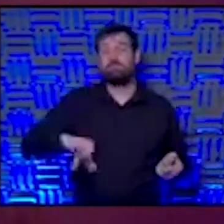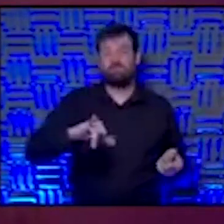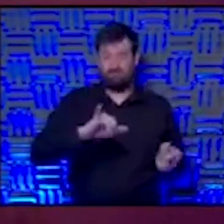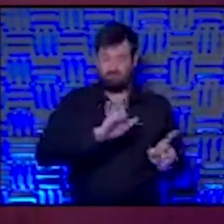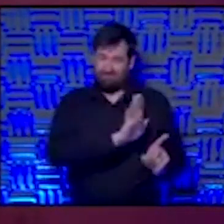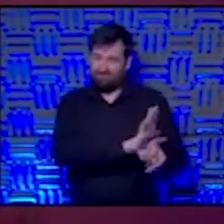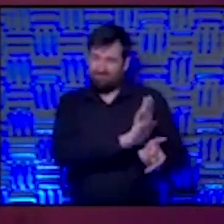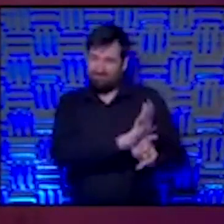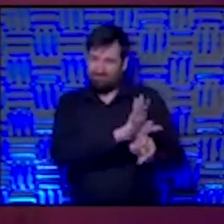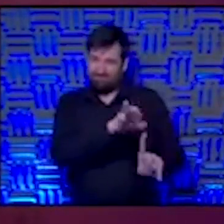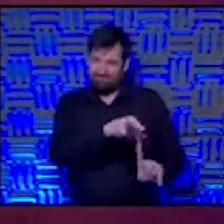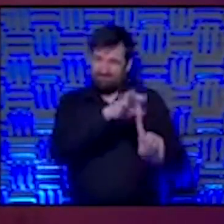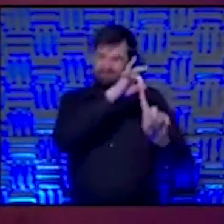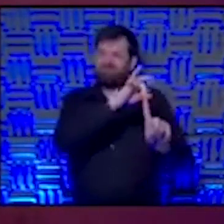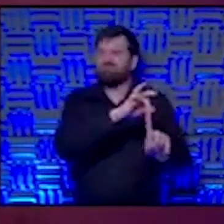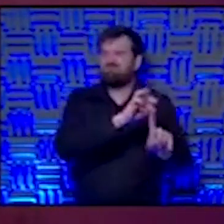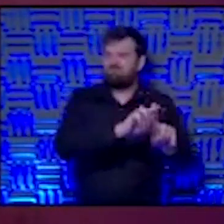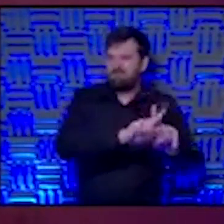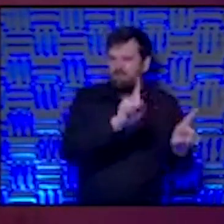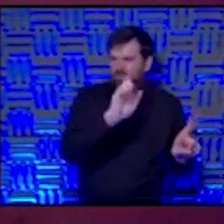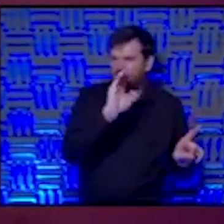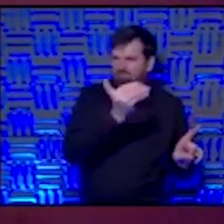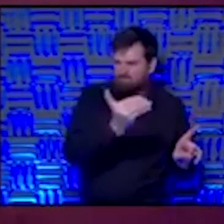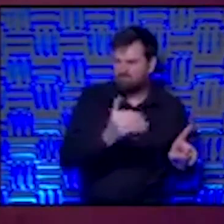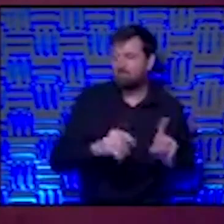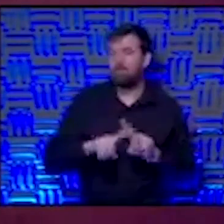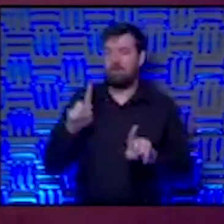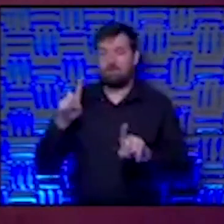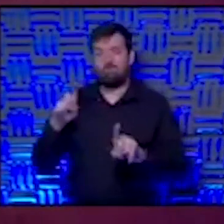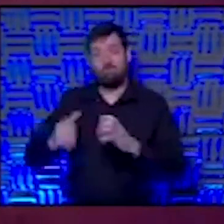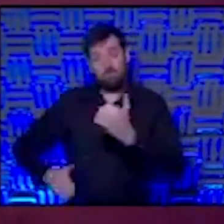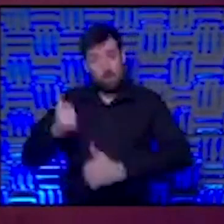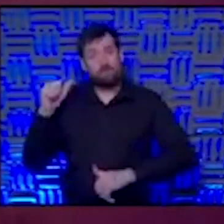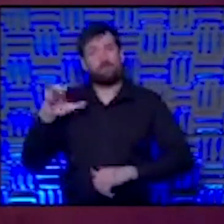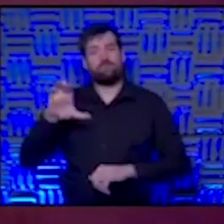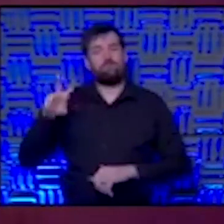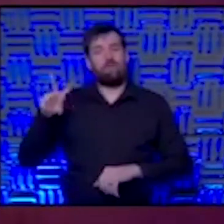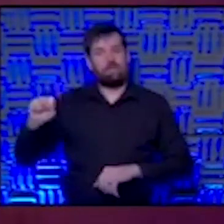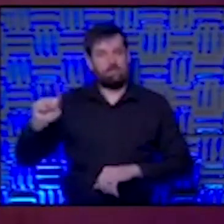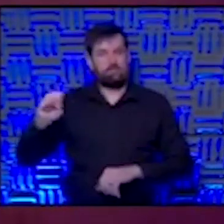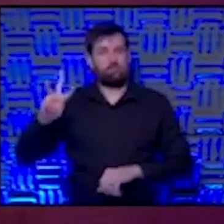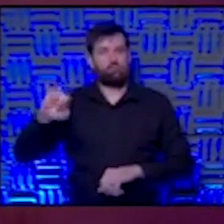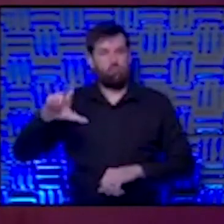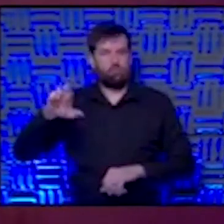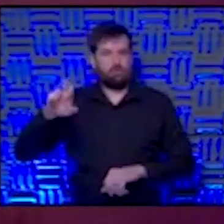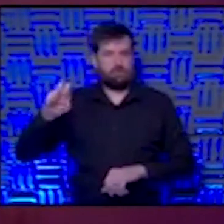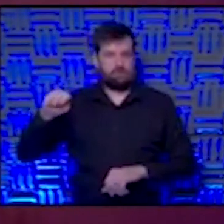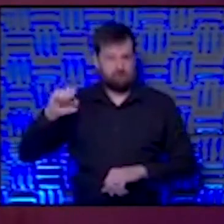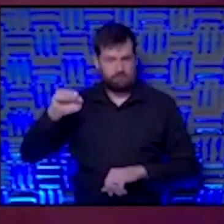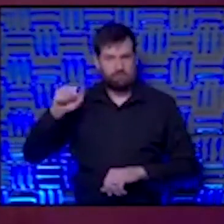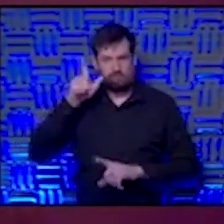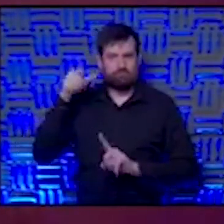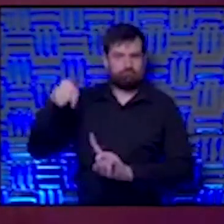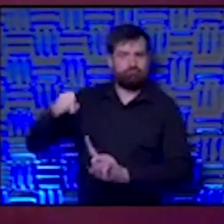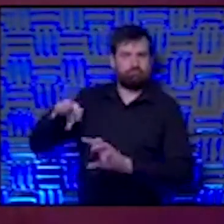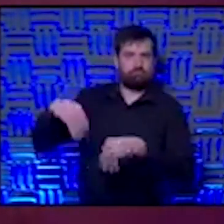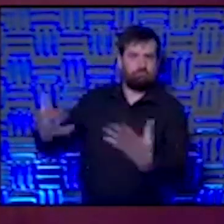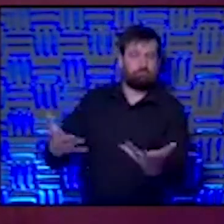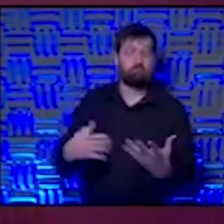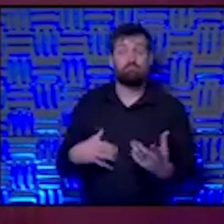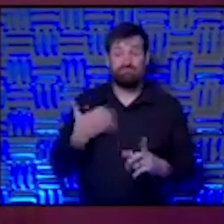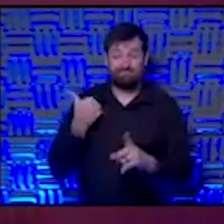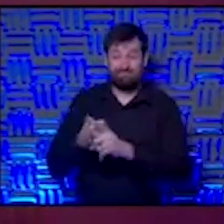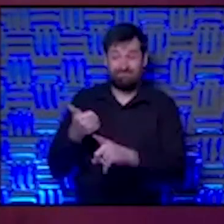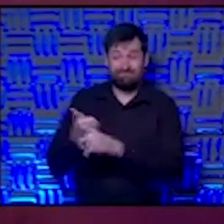bit different, but for the large majority, CVS and Walgreens will be their supplier. So as CVS and